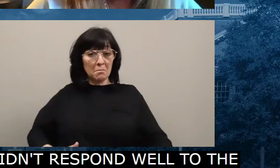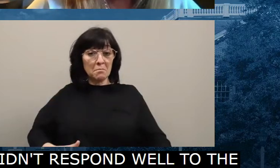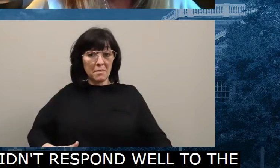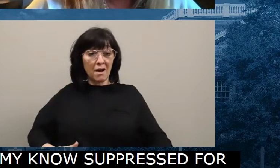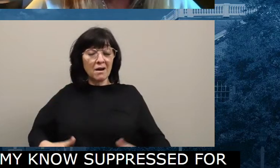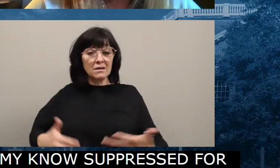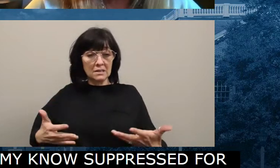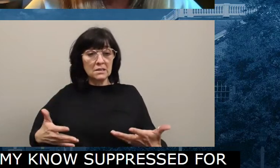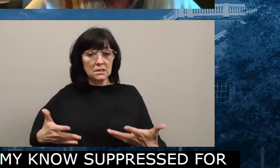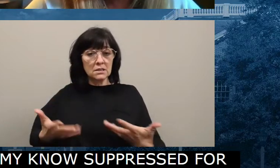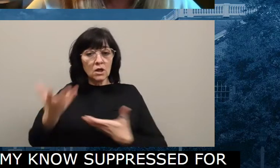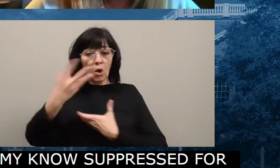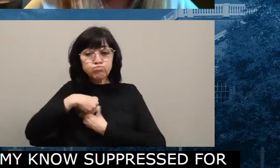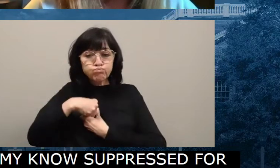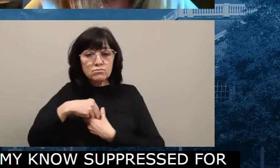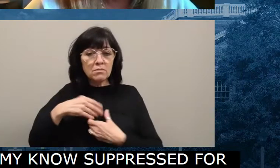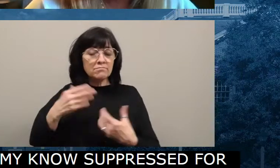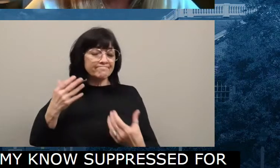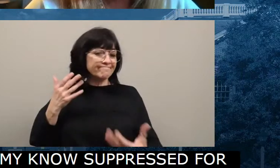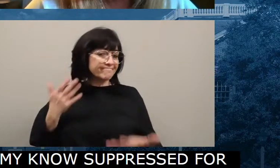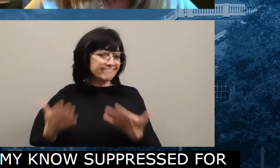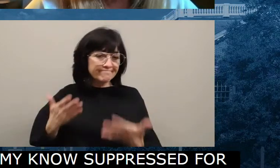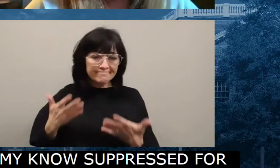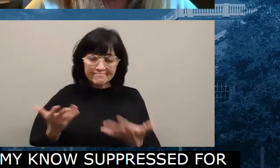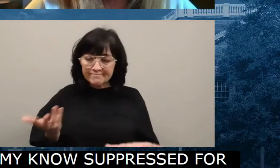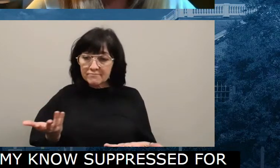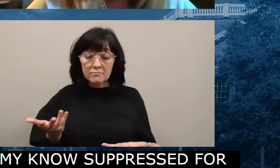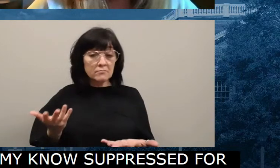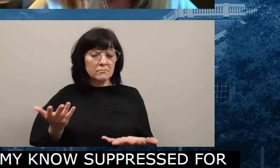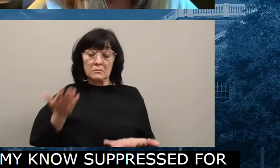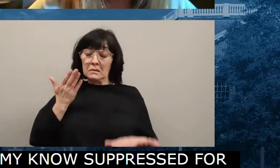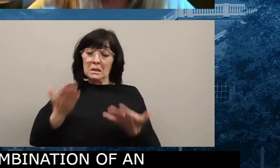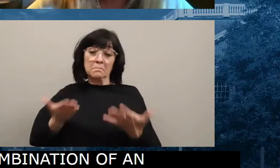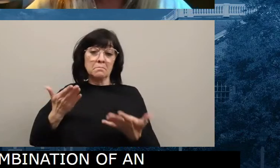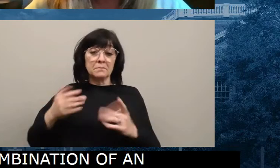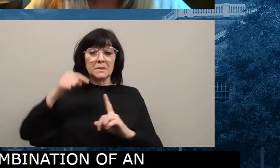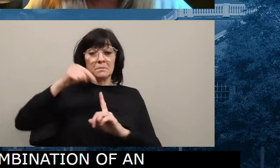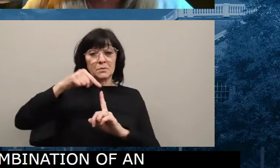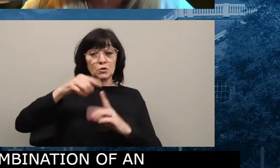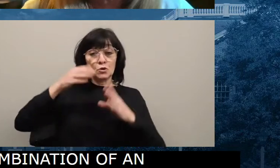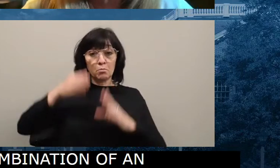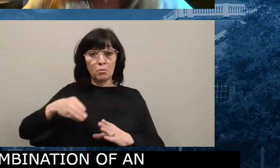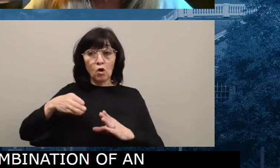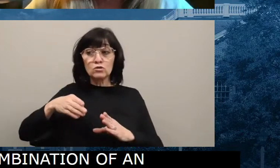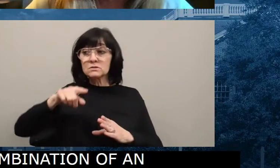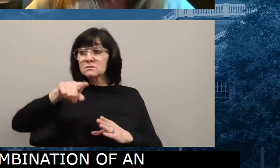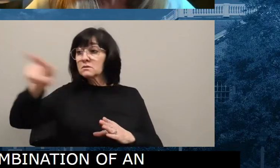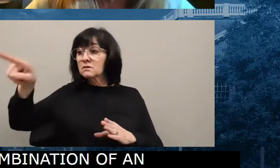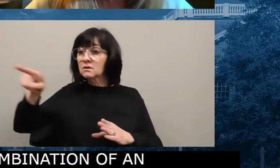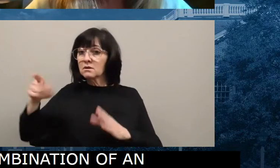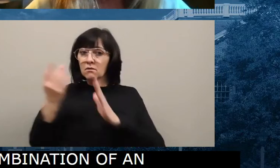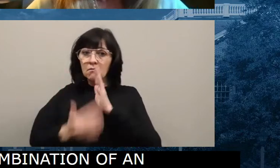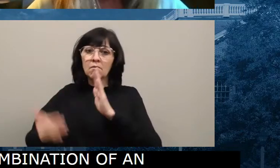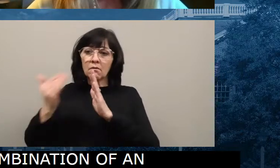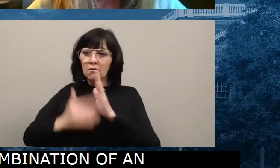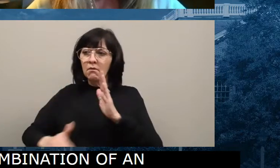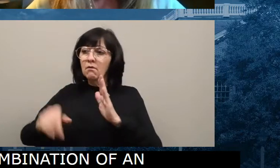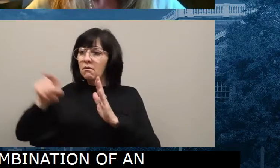underlying condition plus a heavy exposure if they were closely around somebody who was